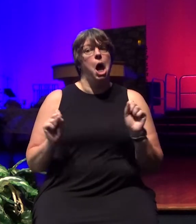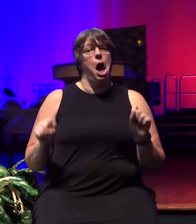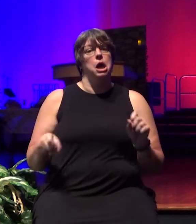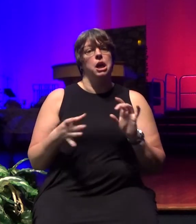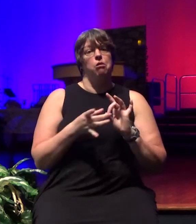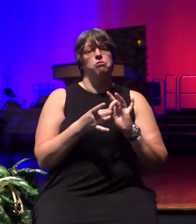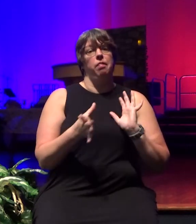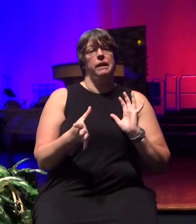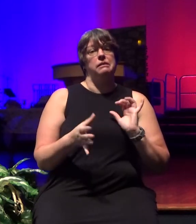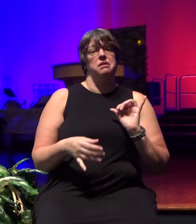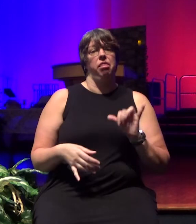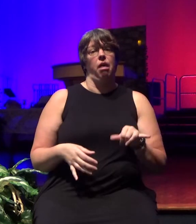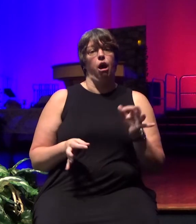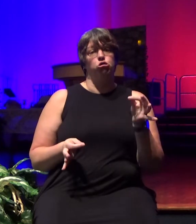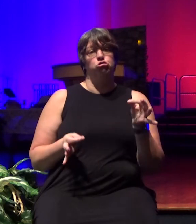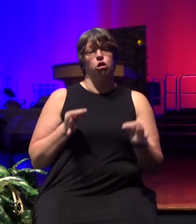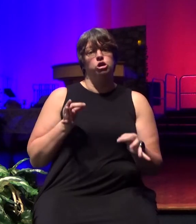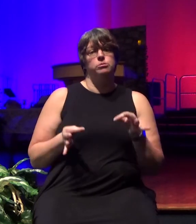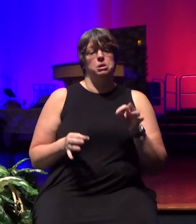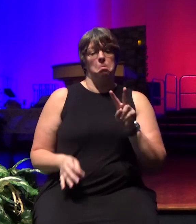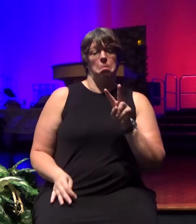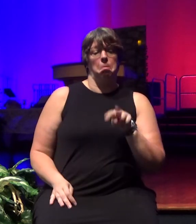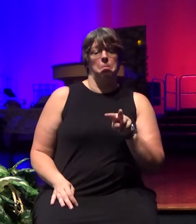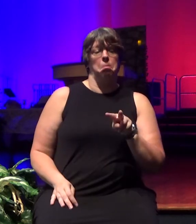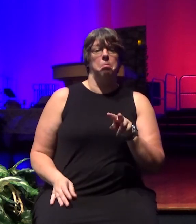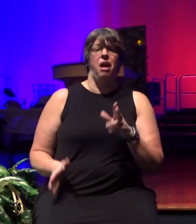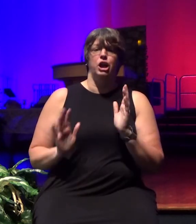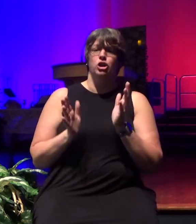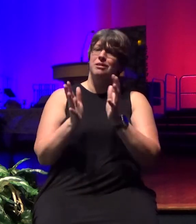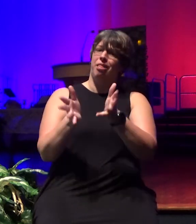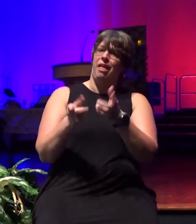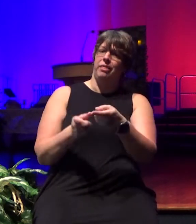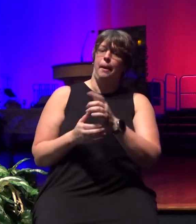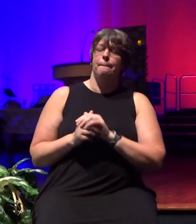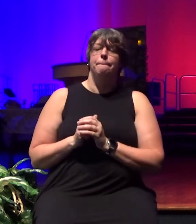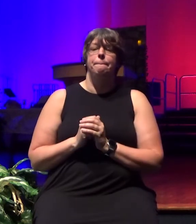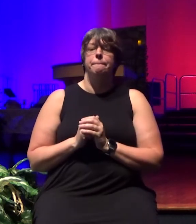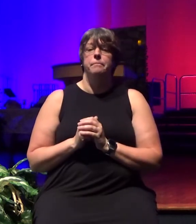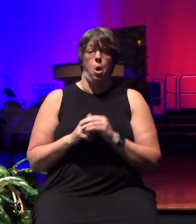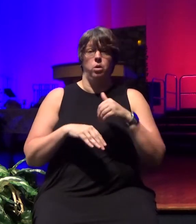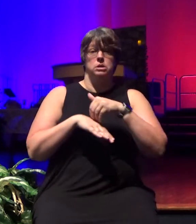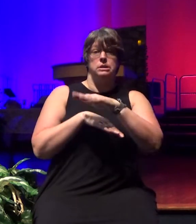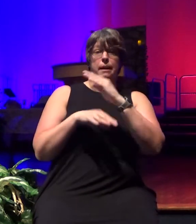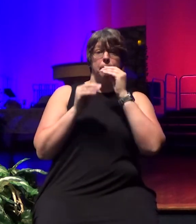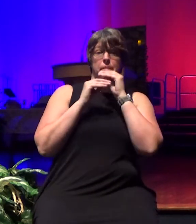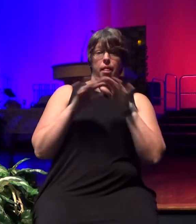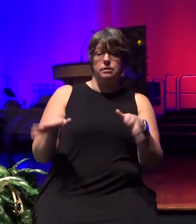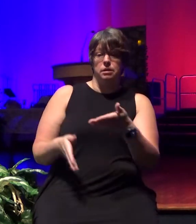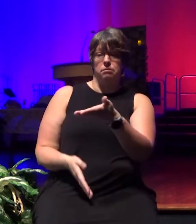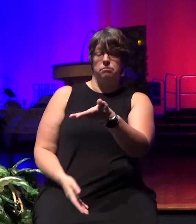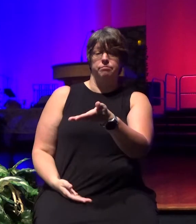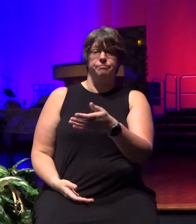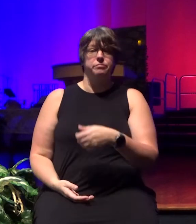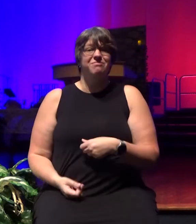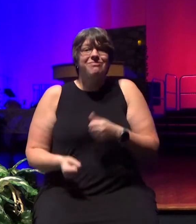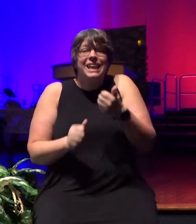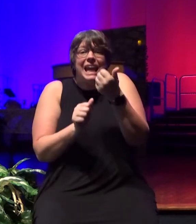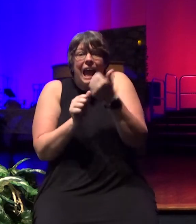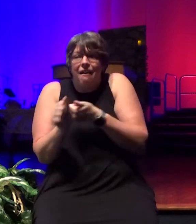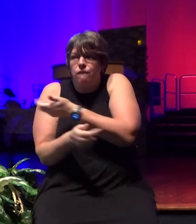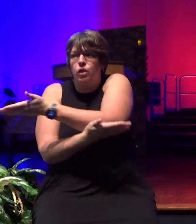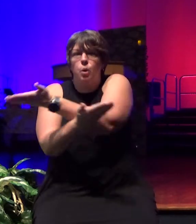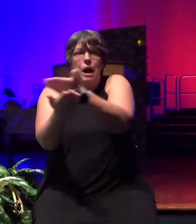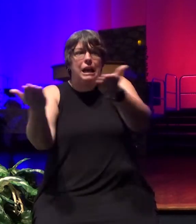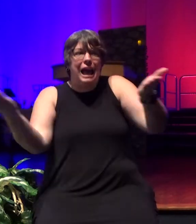and just let them be. Bless them. Everybody out there is a child of God. Even the